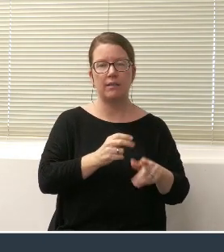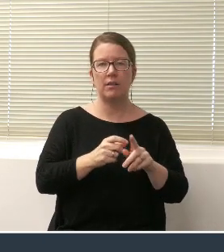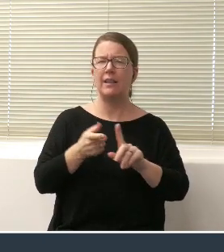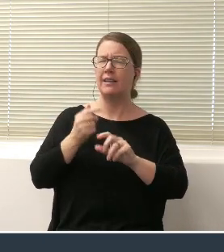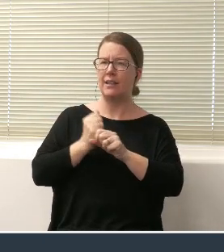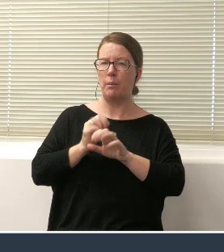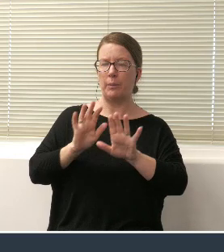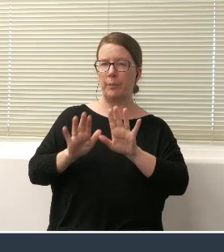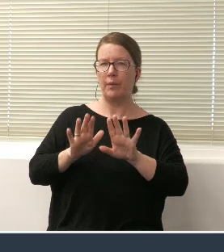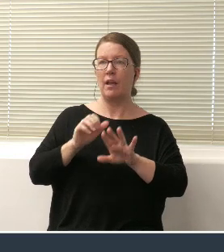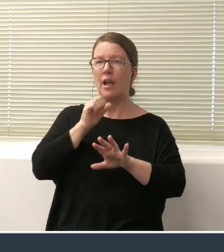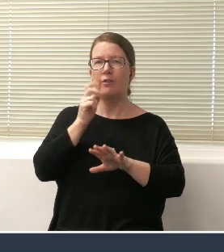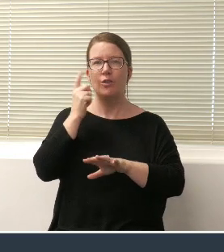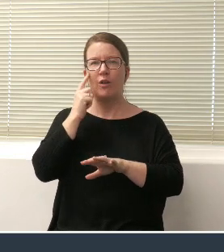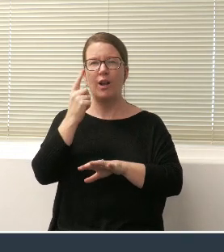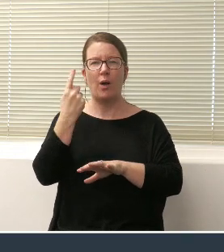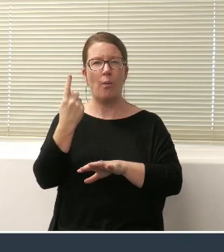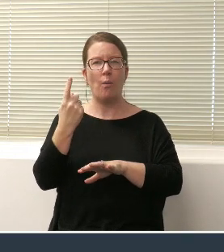is just a dead duck,